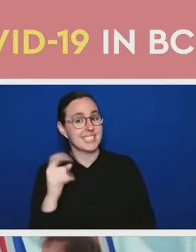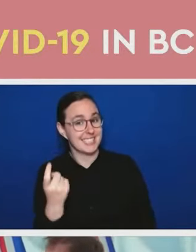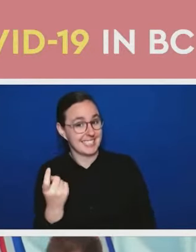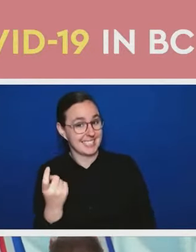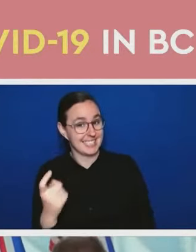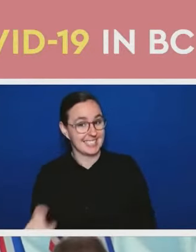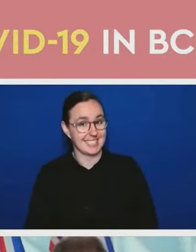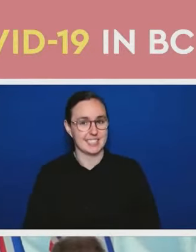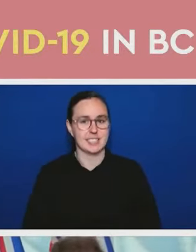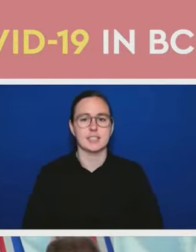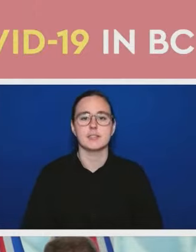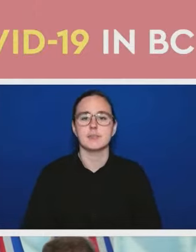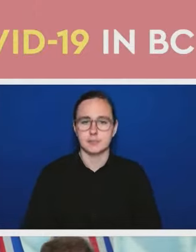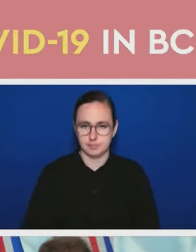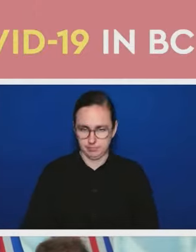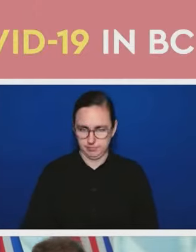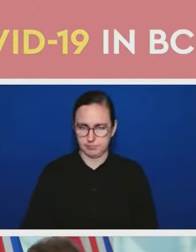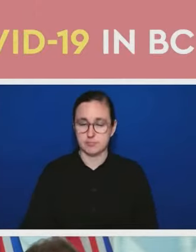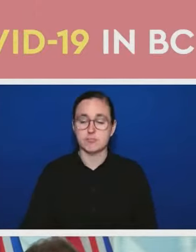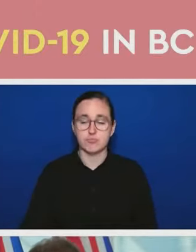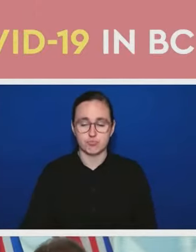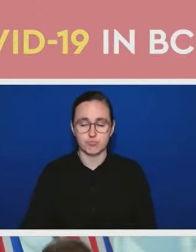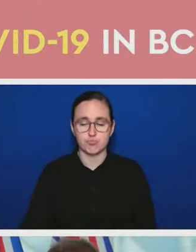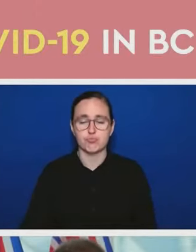You've kept the clicker, though. That's good news for everybody.